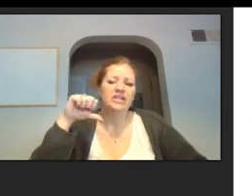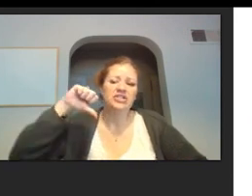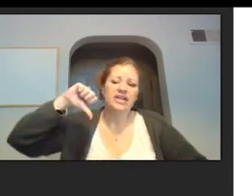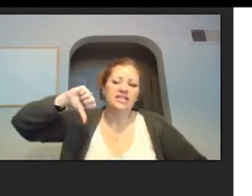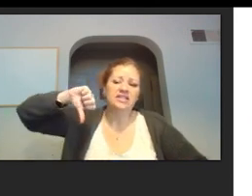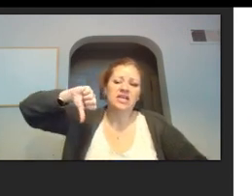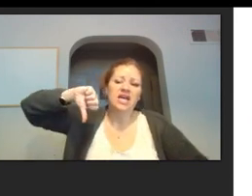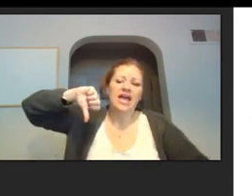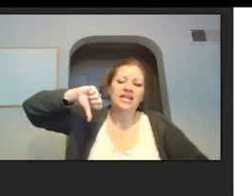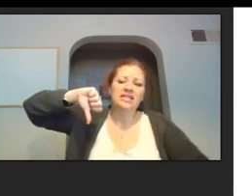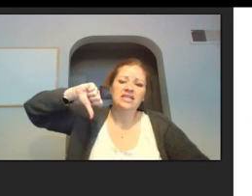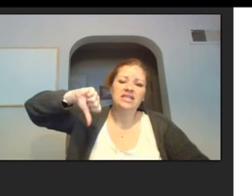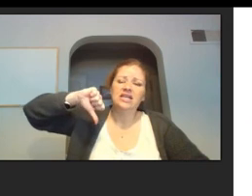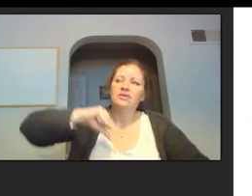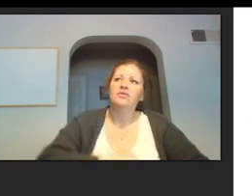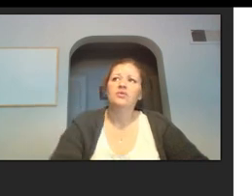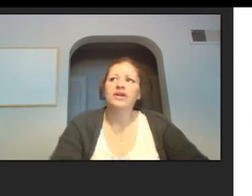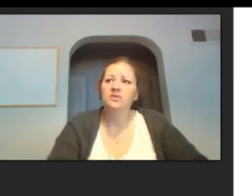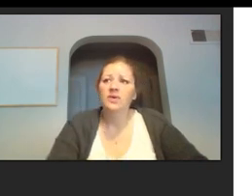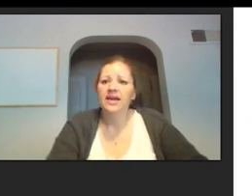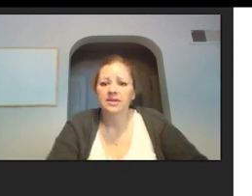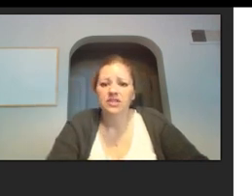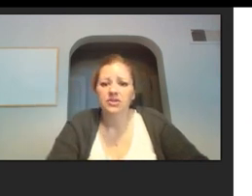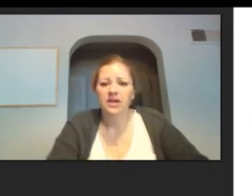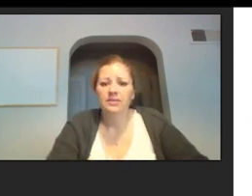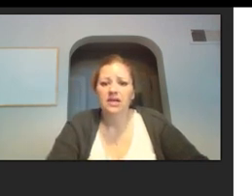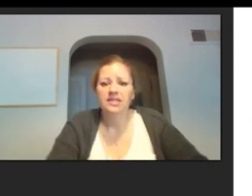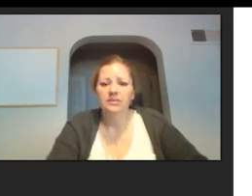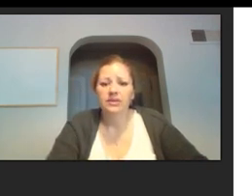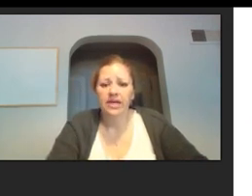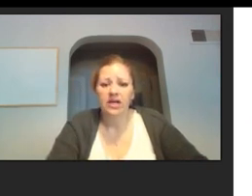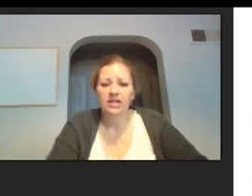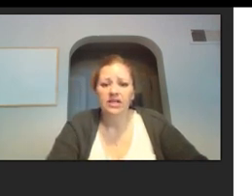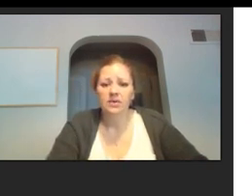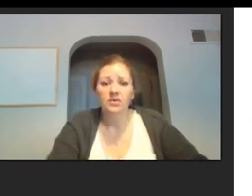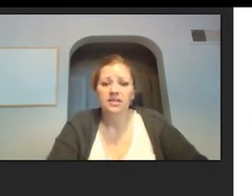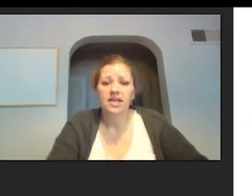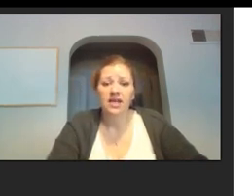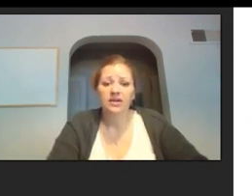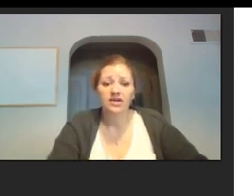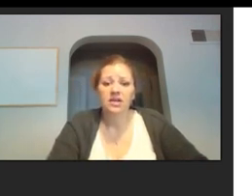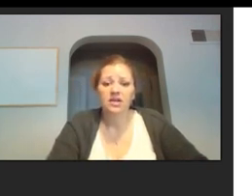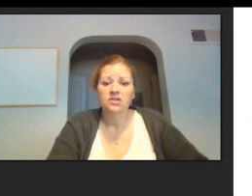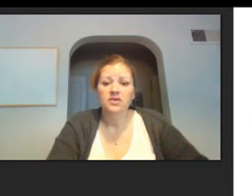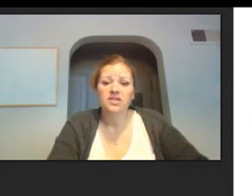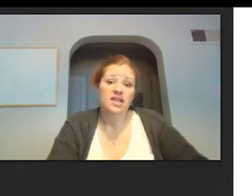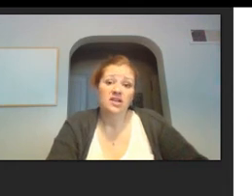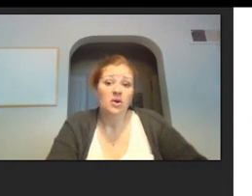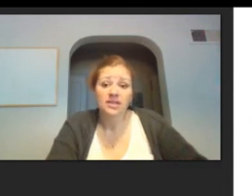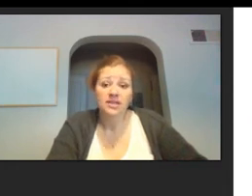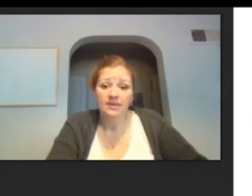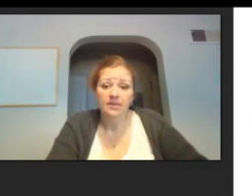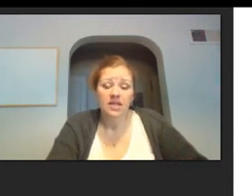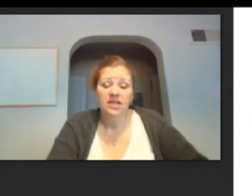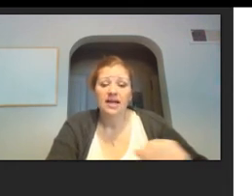You really shouldn't. And the reason why is because you want to be a team player and you want to work together. So if you just say